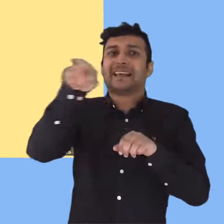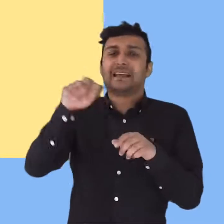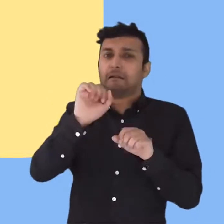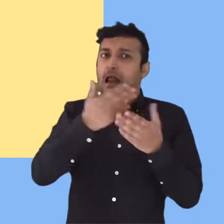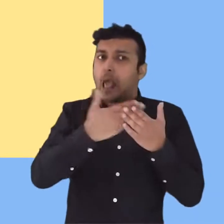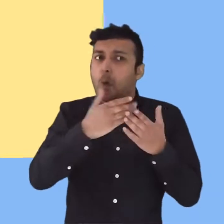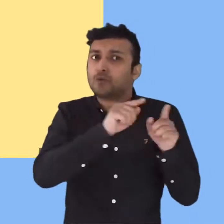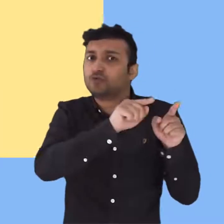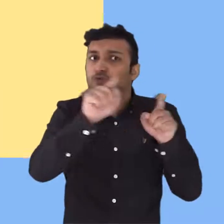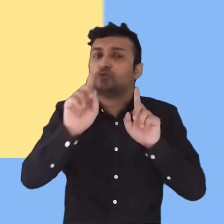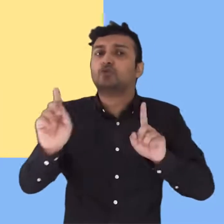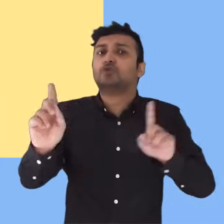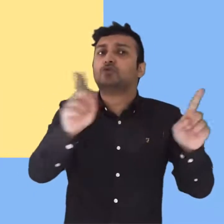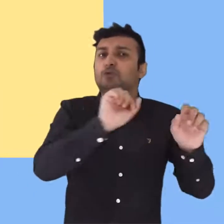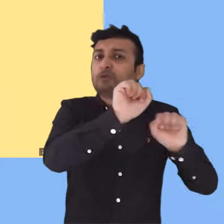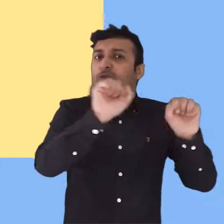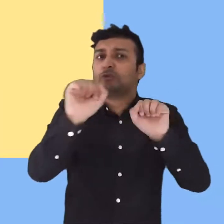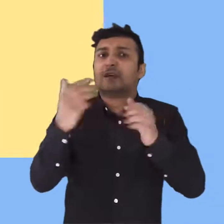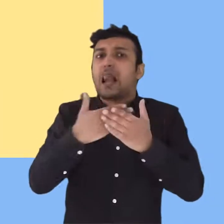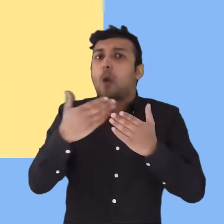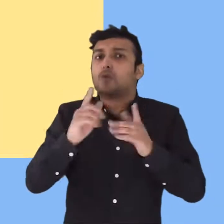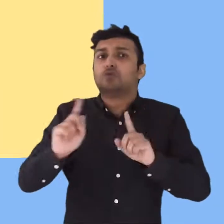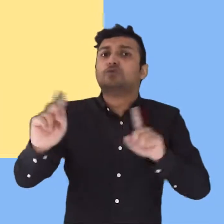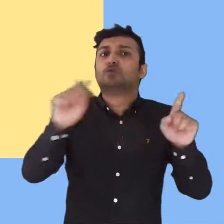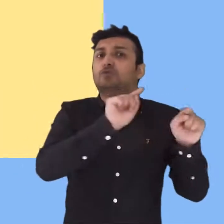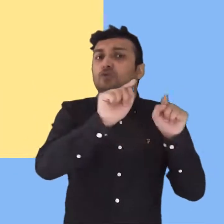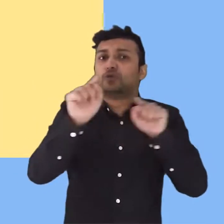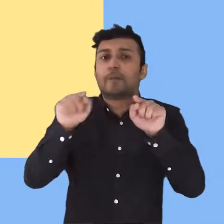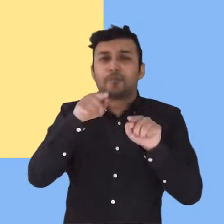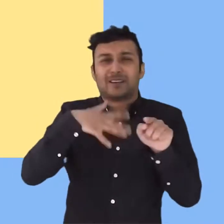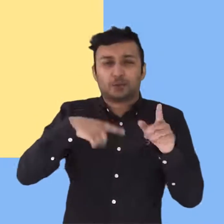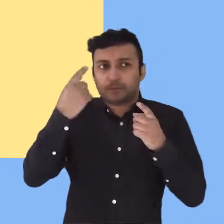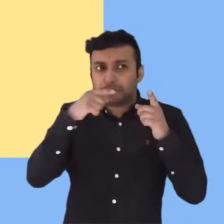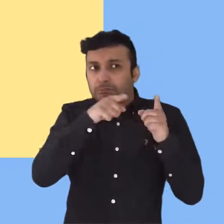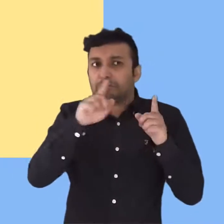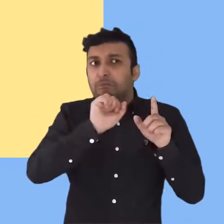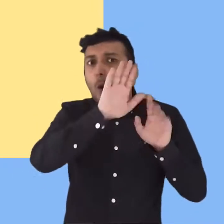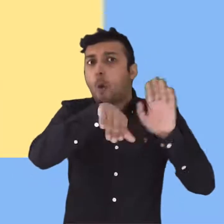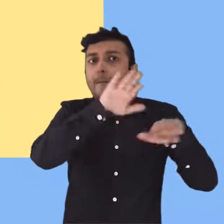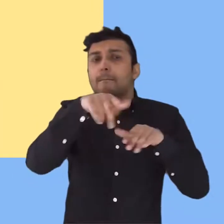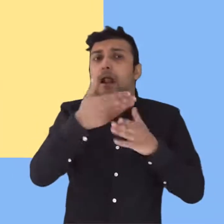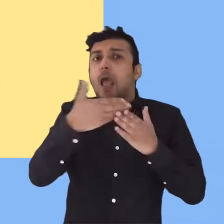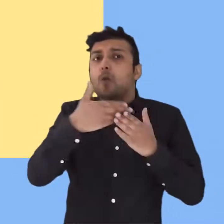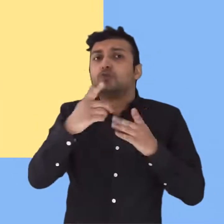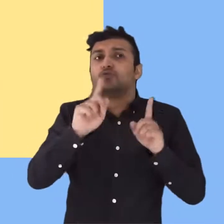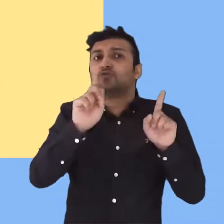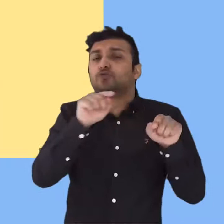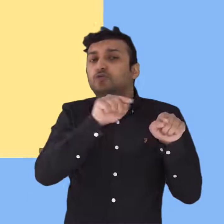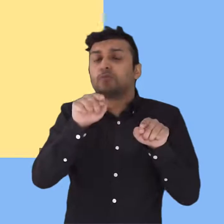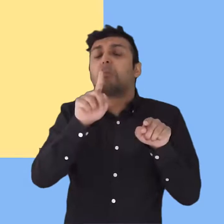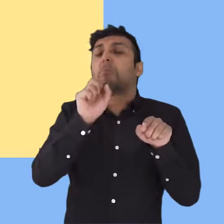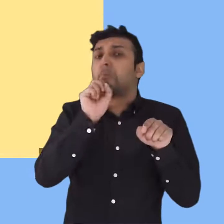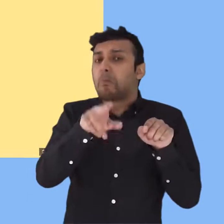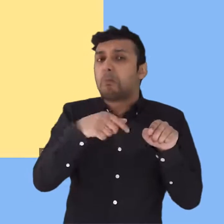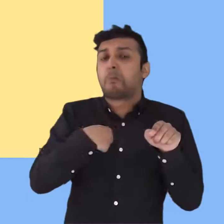speech therapy setting, in my childminder setting, what languages are being spoken at home, and then you can think,